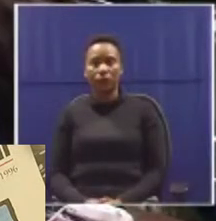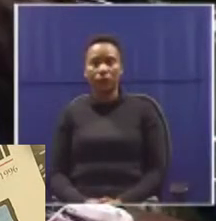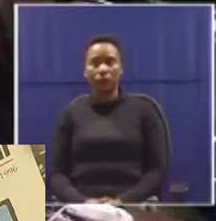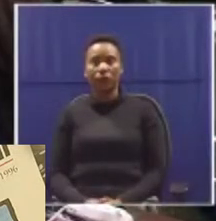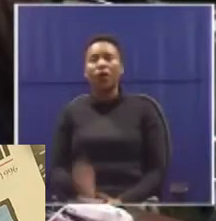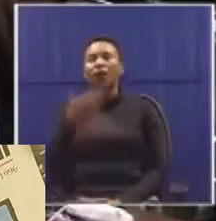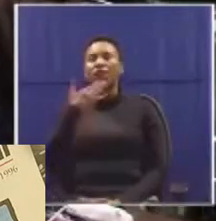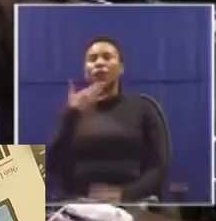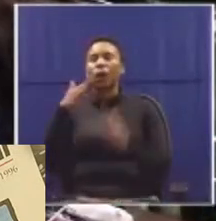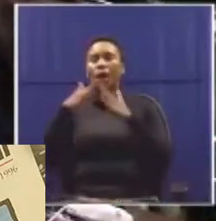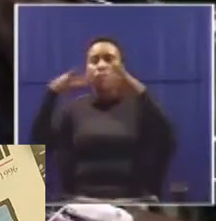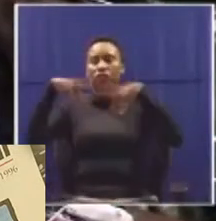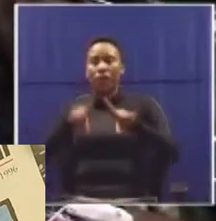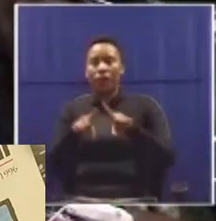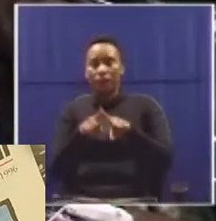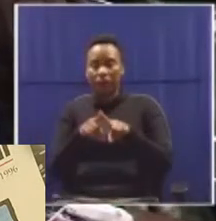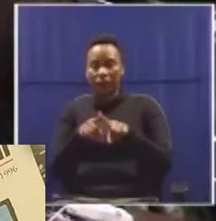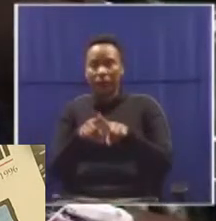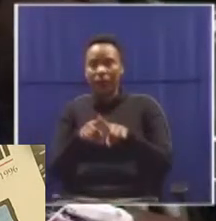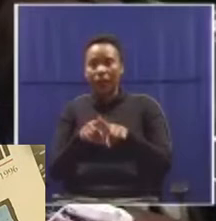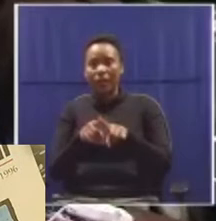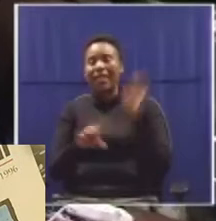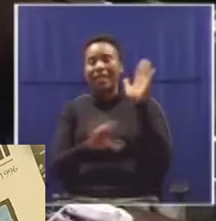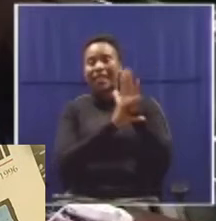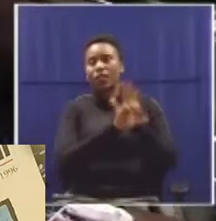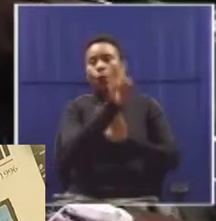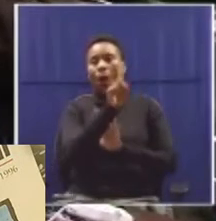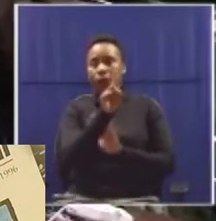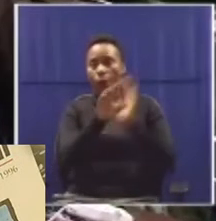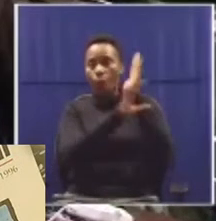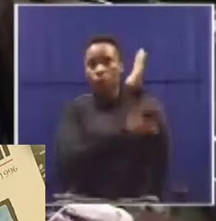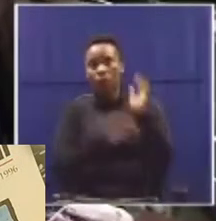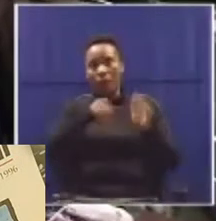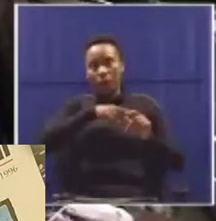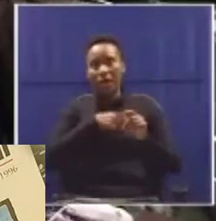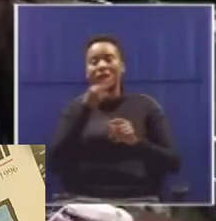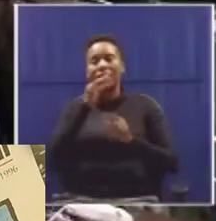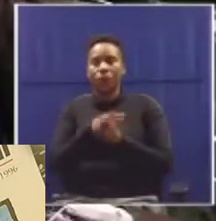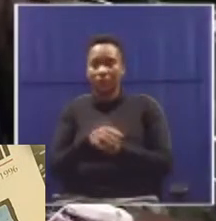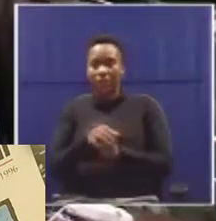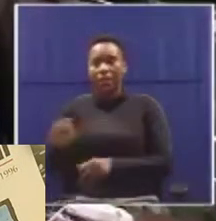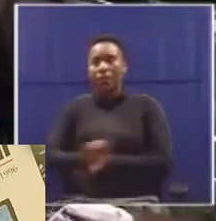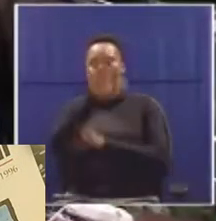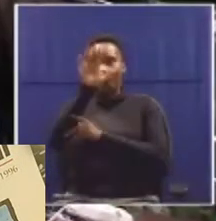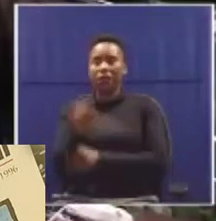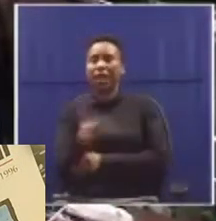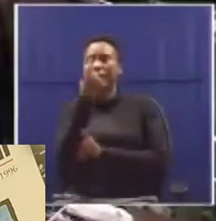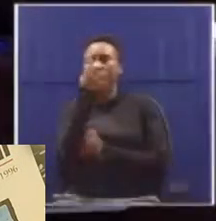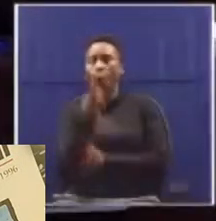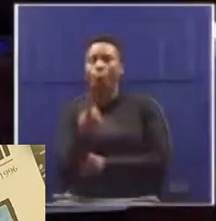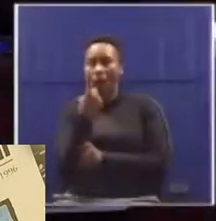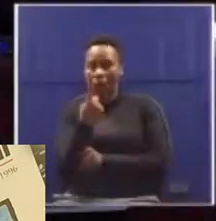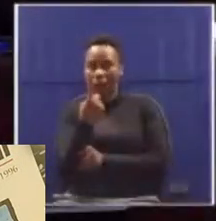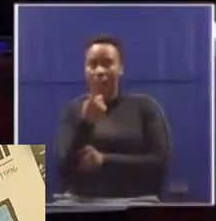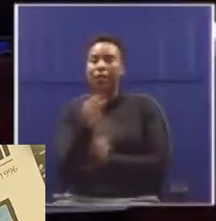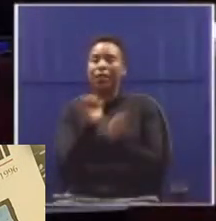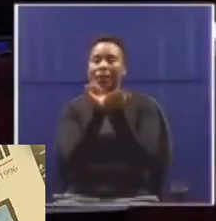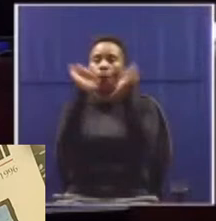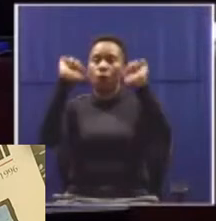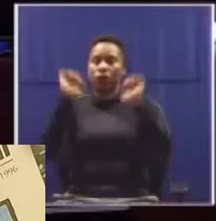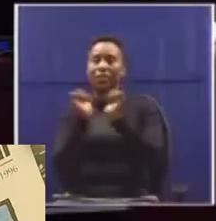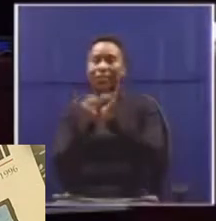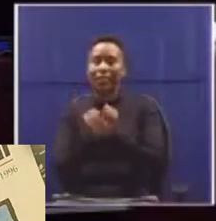house chair house chair section one of our constitution establishes South Africa as One Sovereign Democratic state